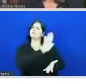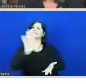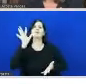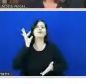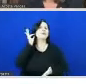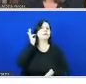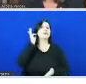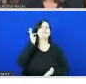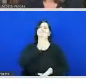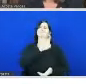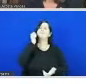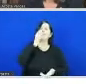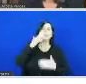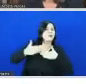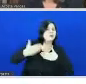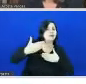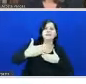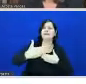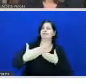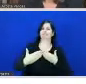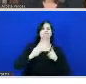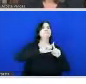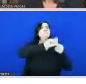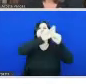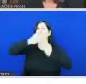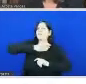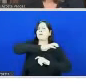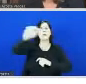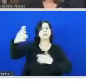more impactful in the long term. Thank you.